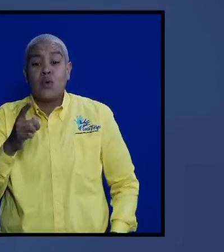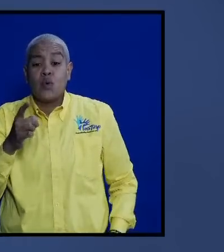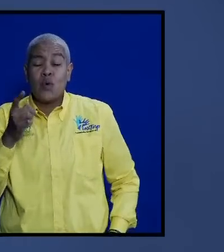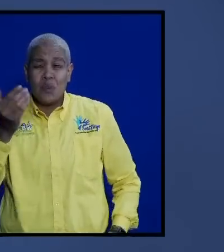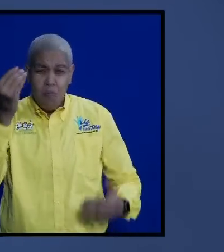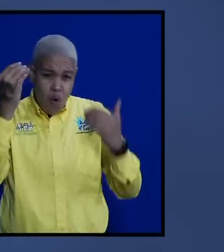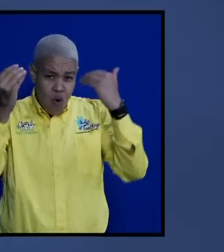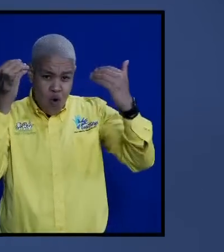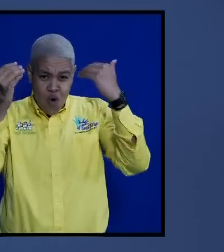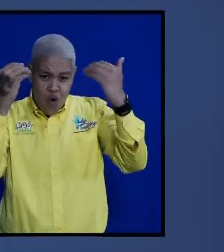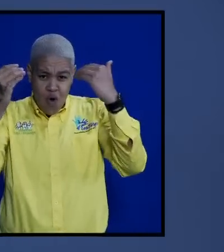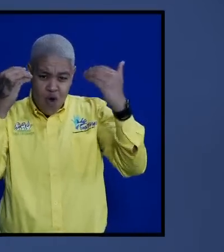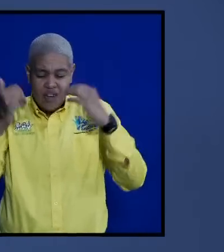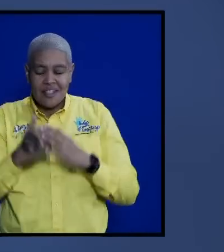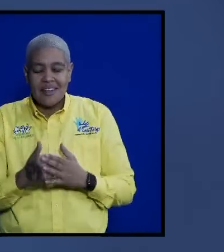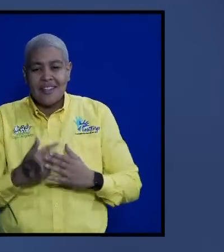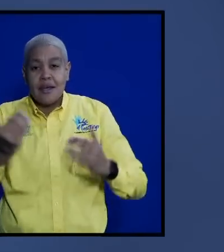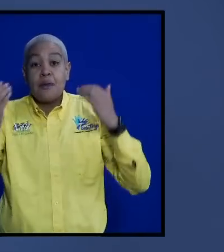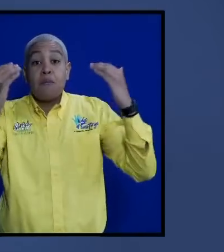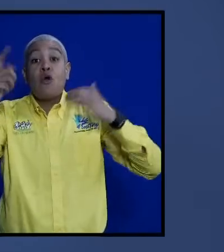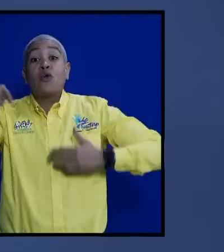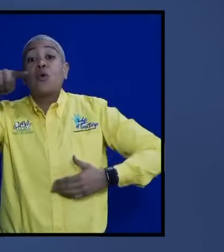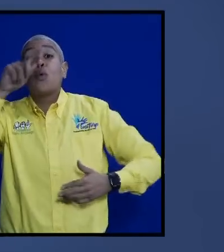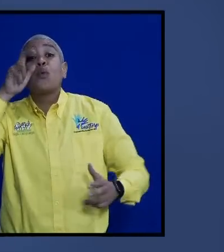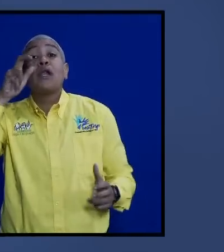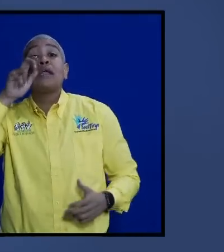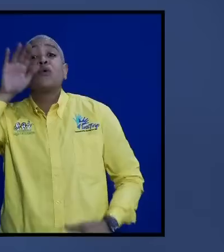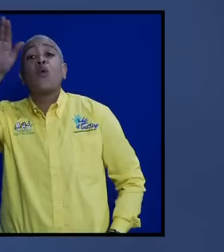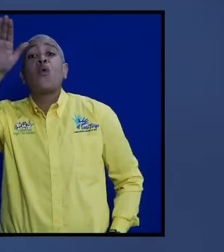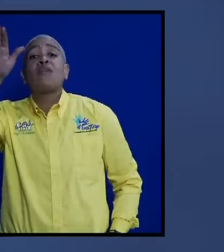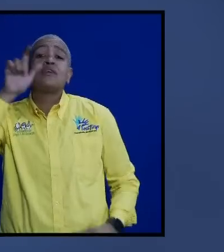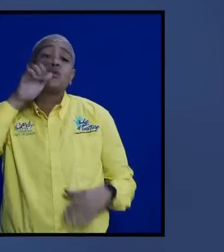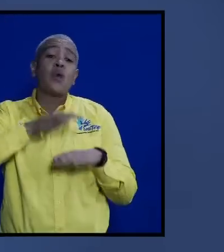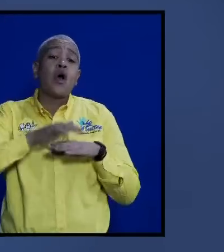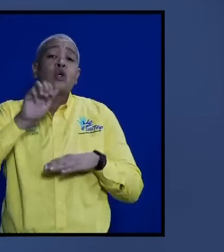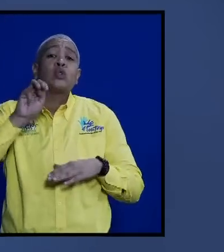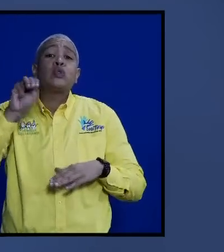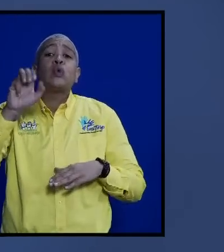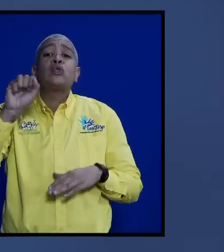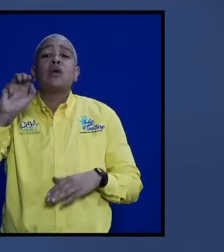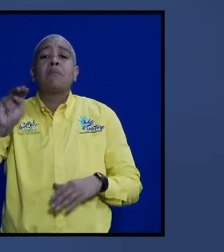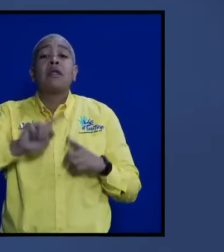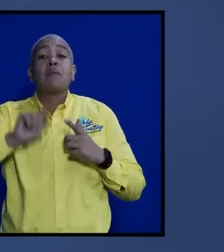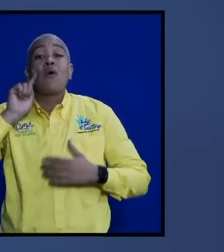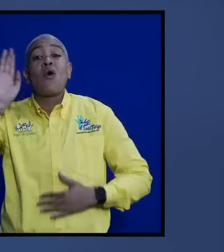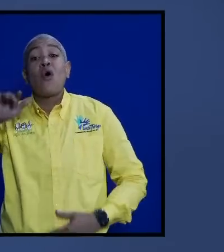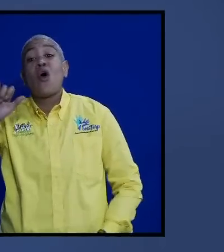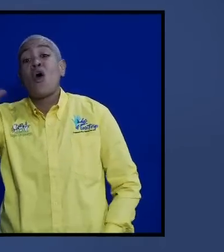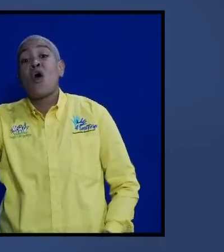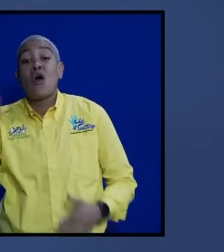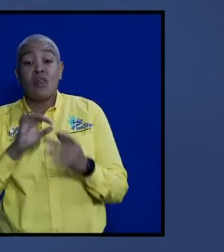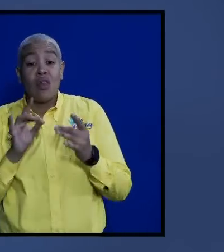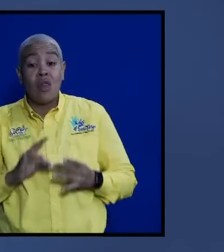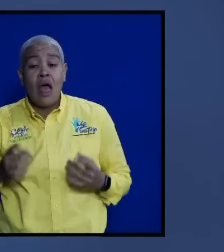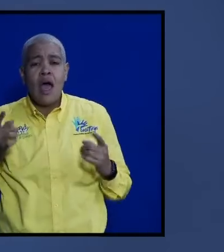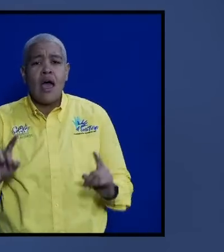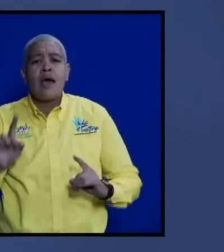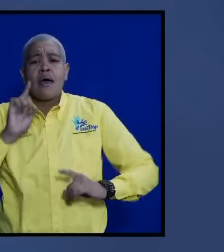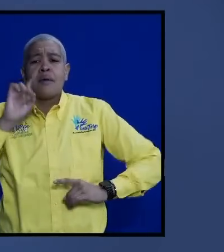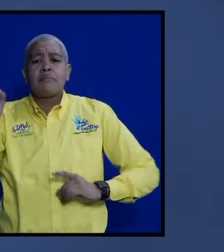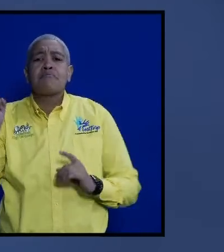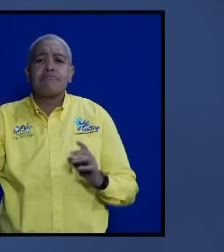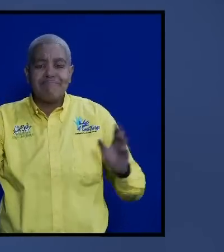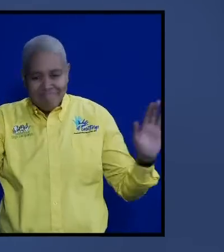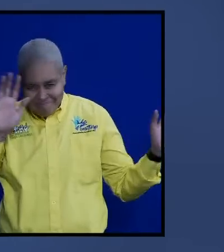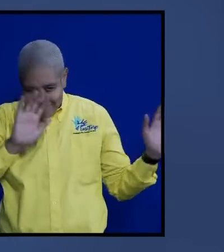Good morning, everyone. Good morning, everyone listening overseas on social media and all other platforms. Compliments of